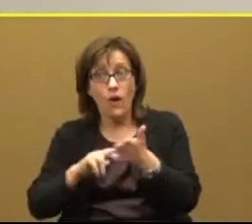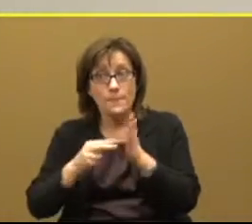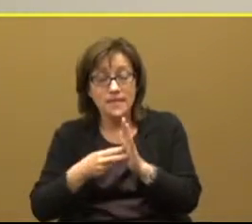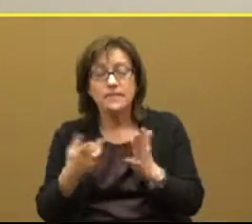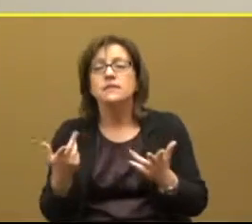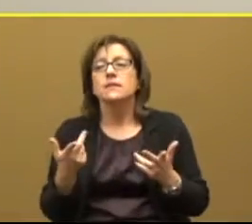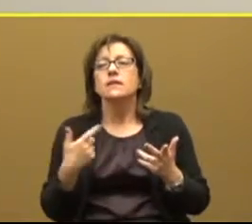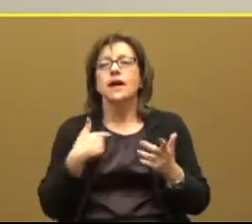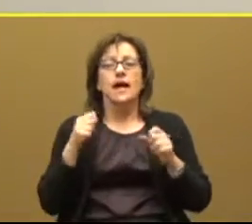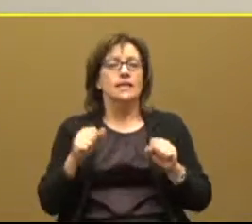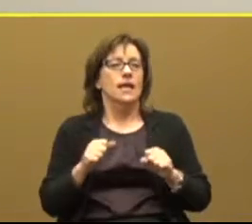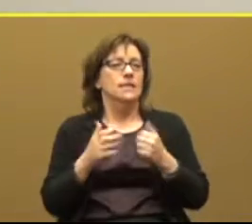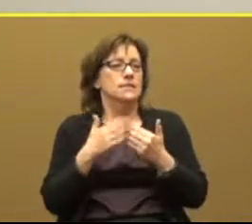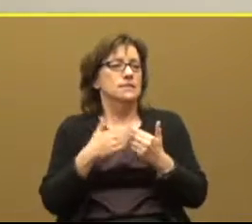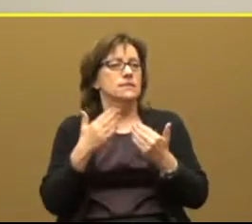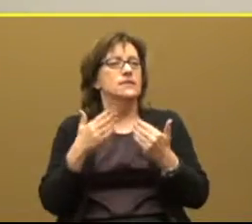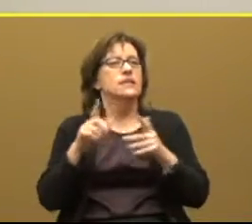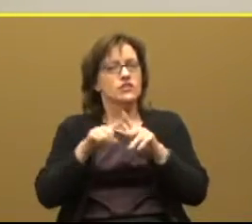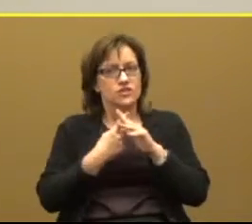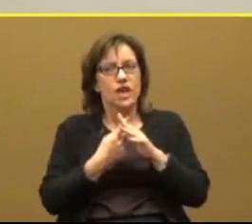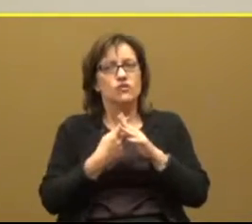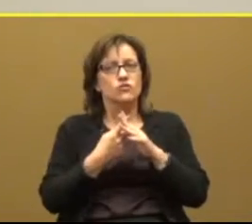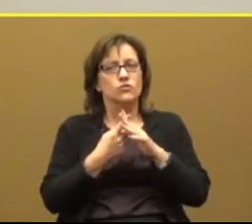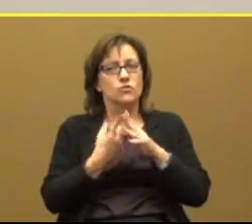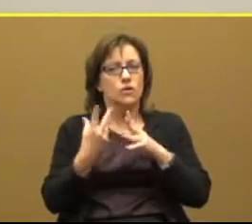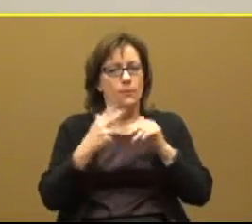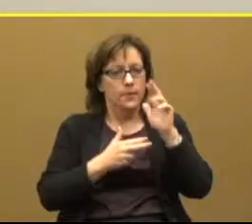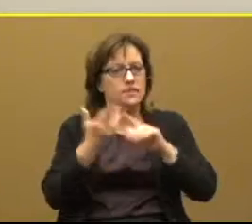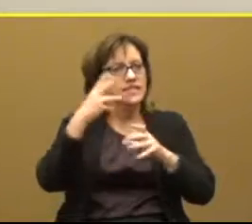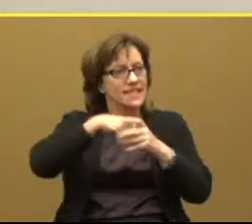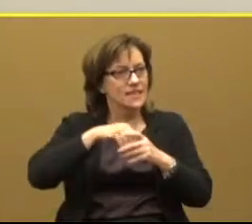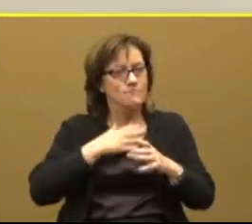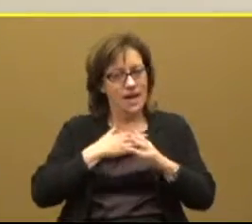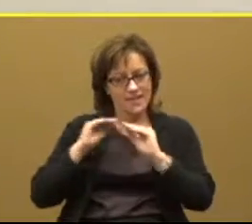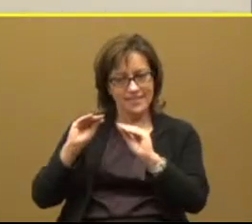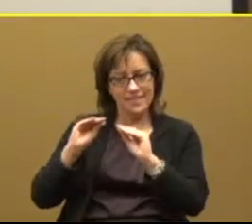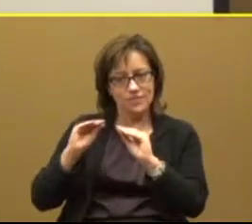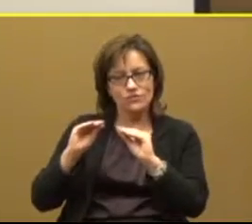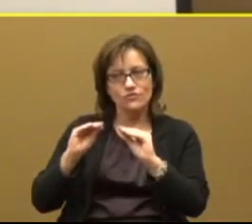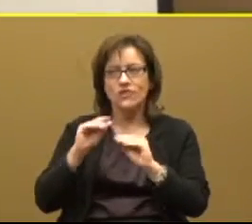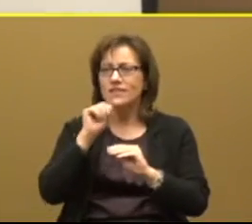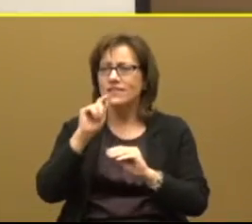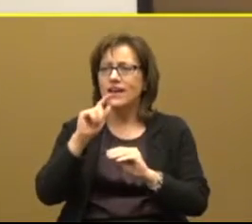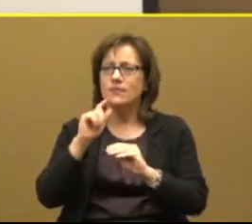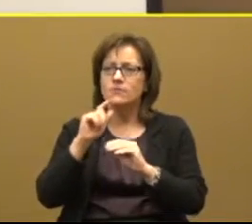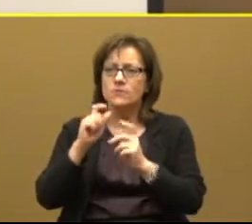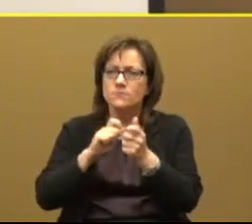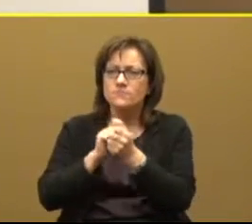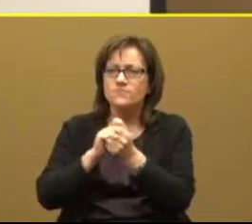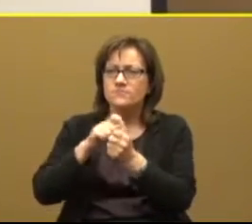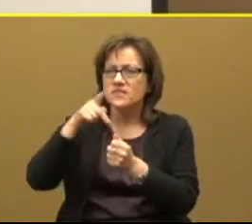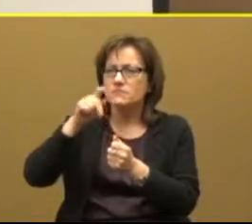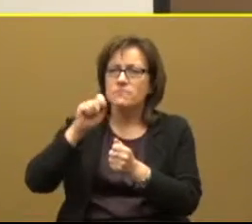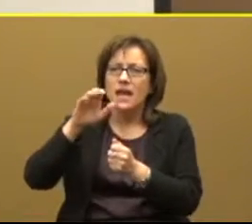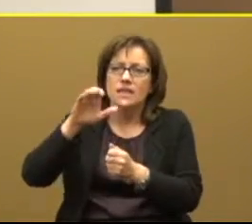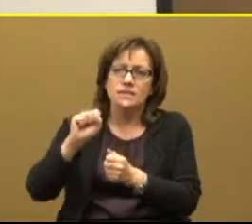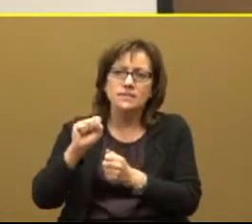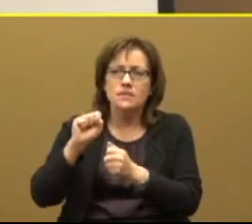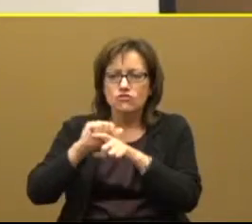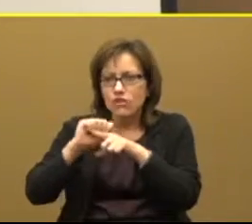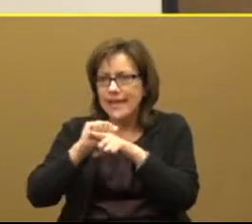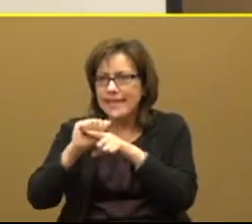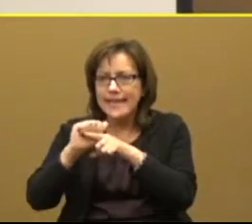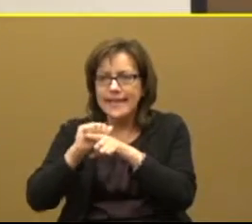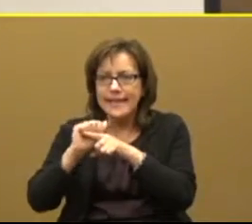more easily start to embed this within my instruction and not specific PECS training sessions.